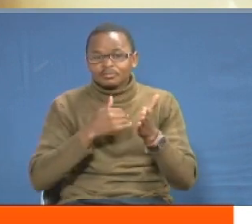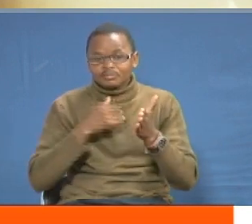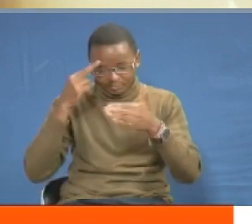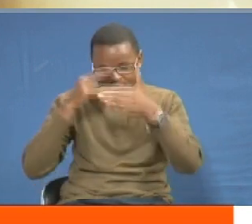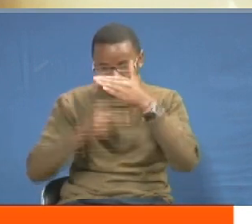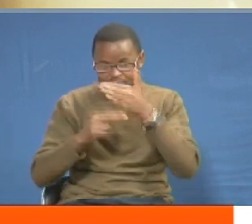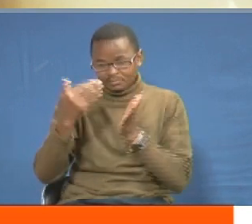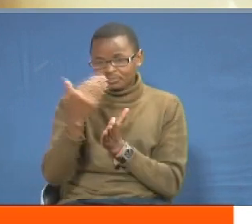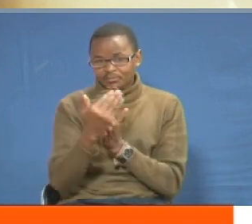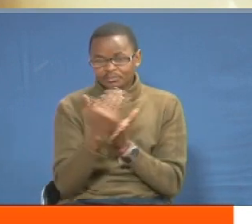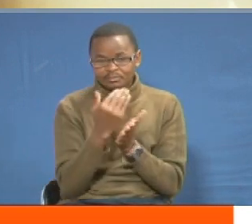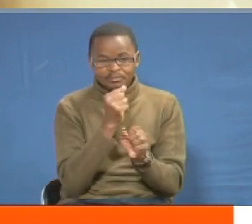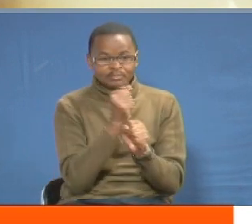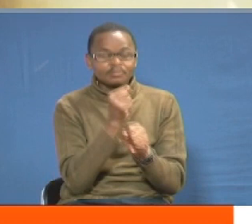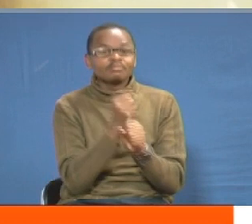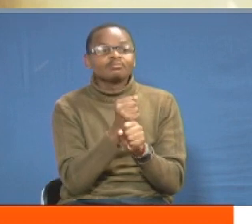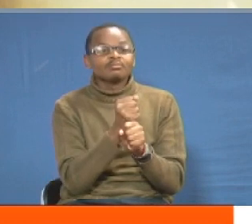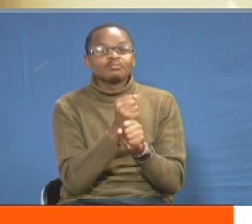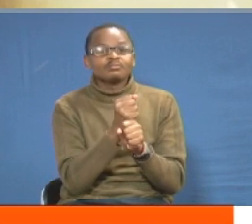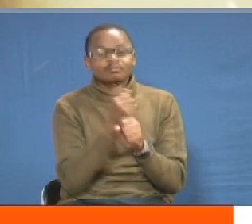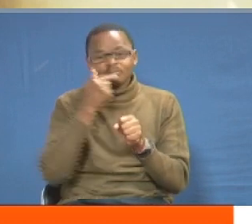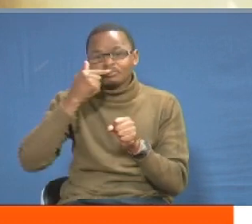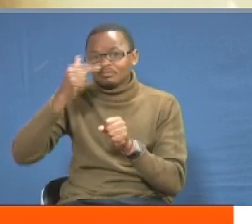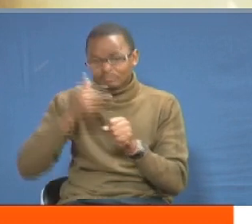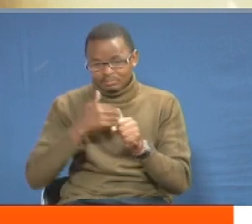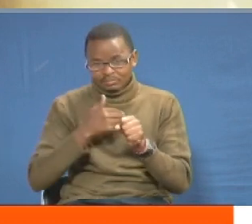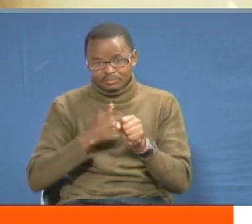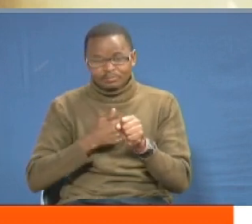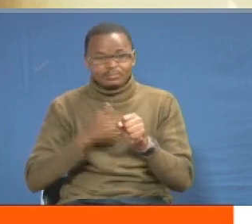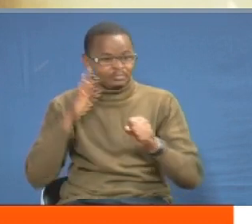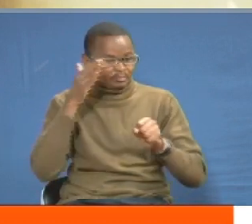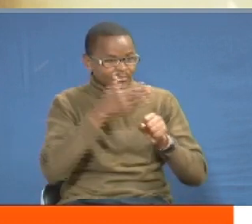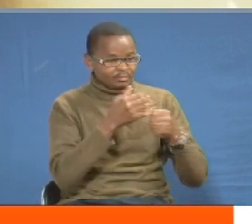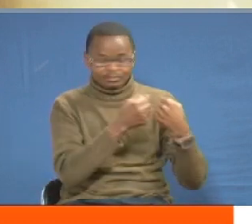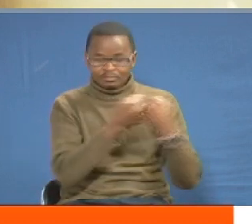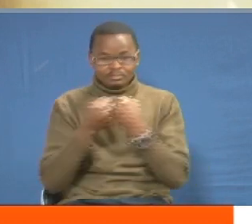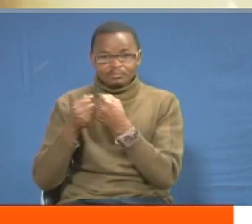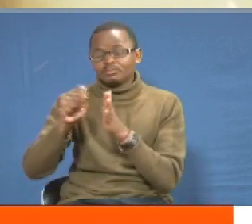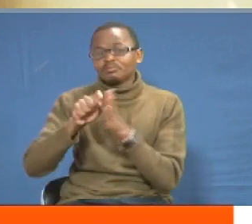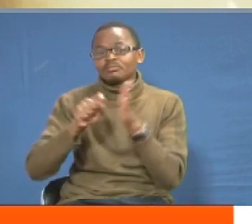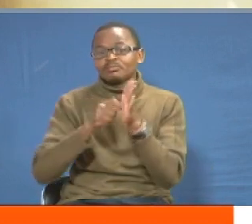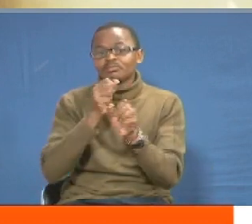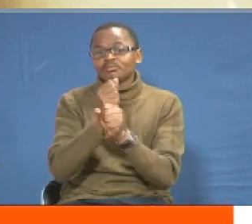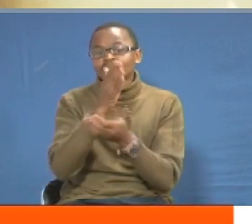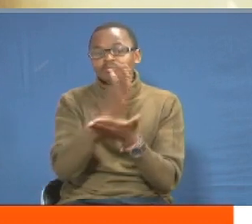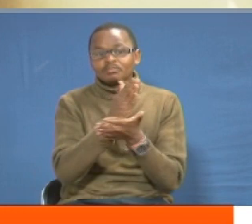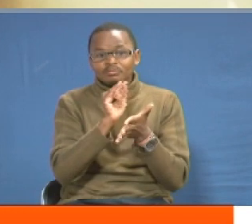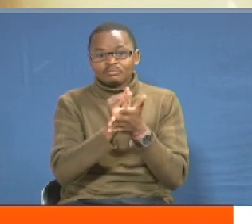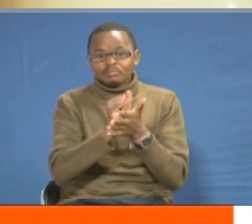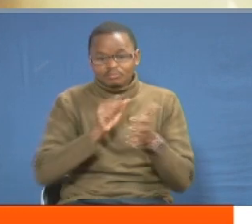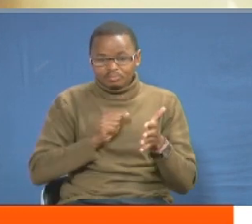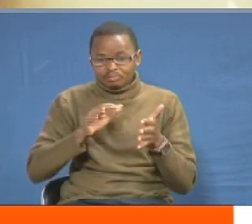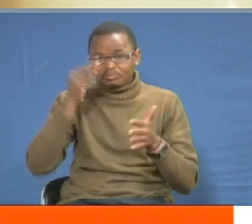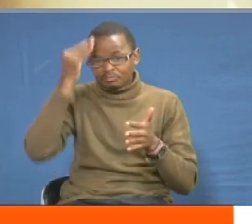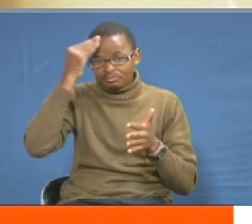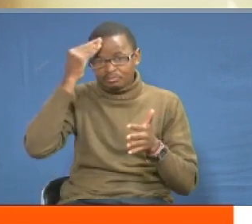ActionAid, looking at the program that you have done so far, would you say that you have faced some sort of challenges in terms of ensuring that the